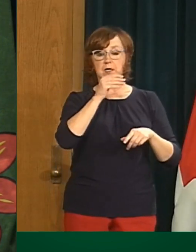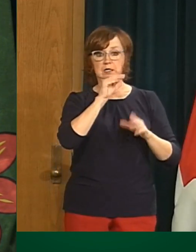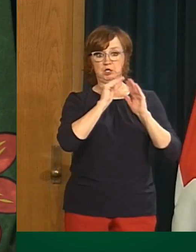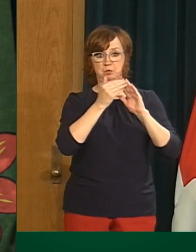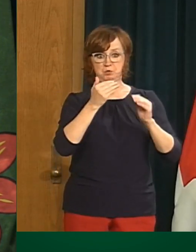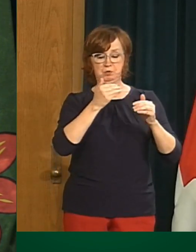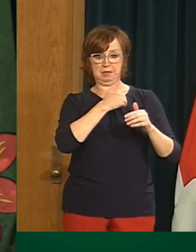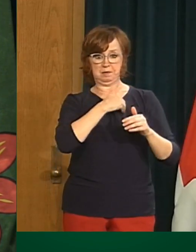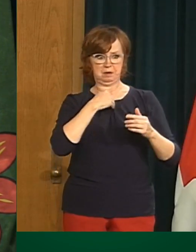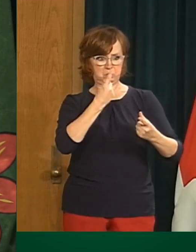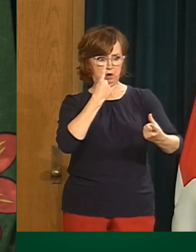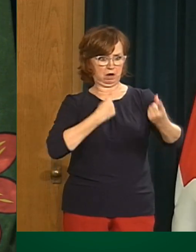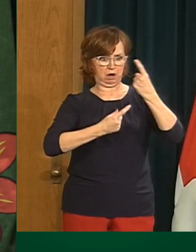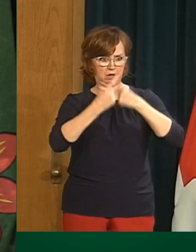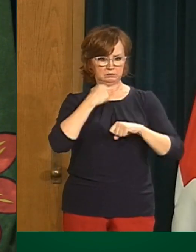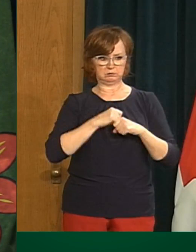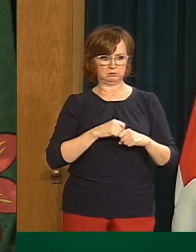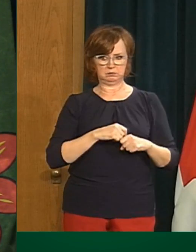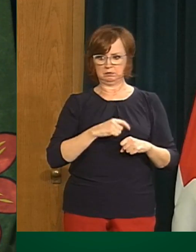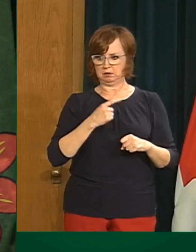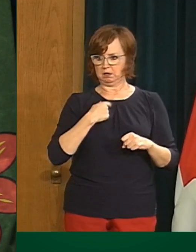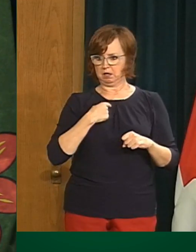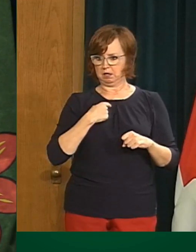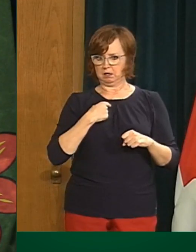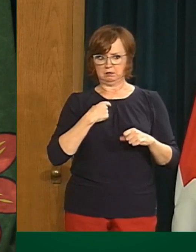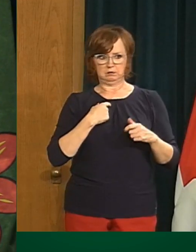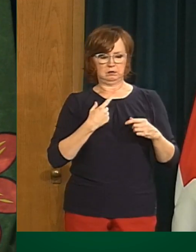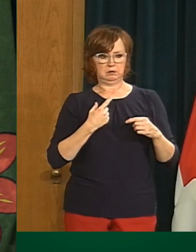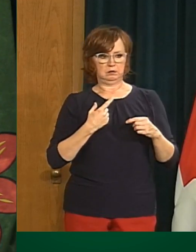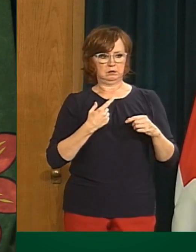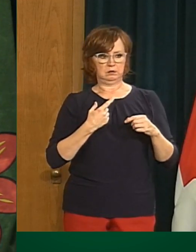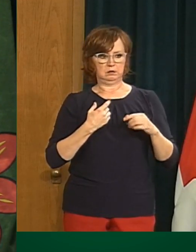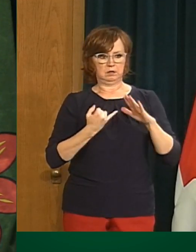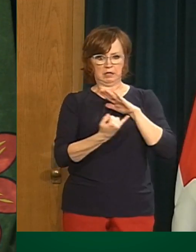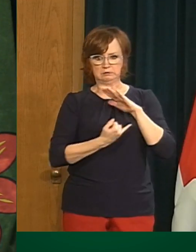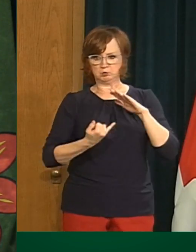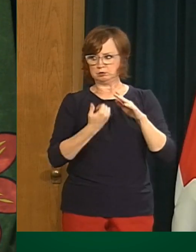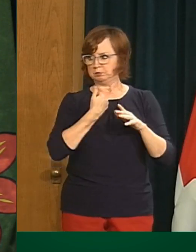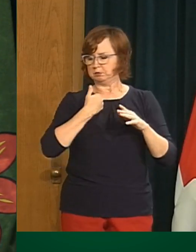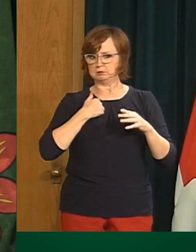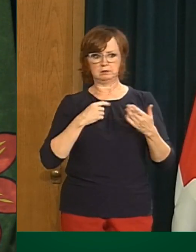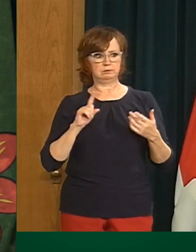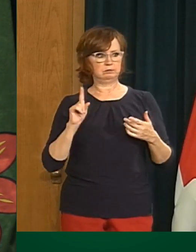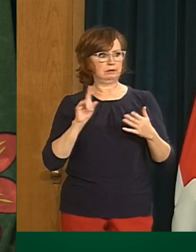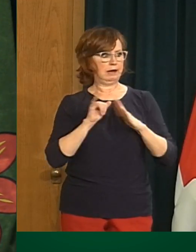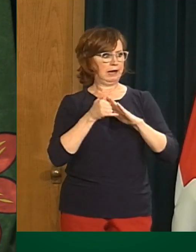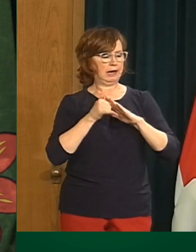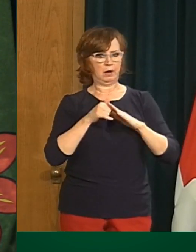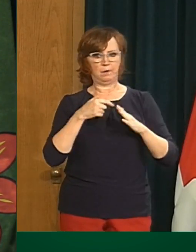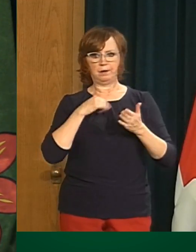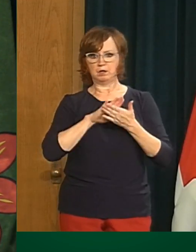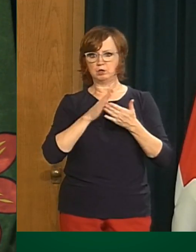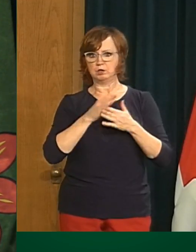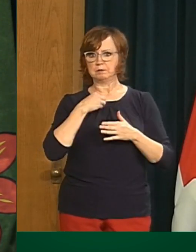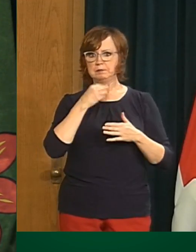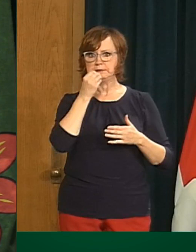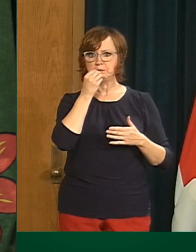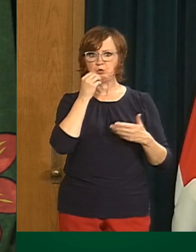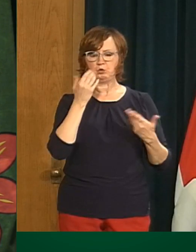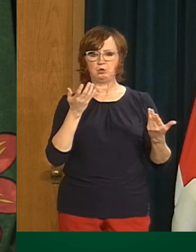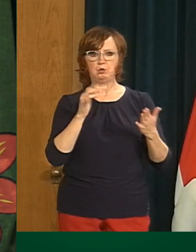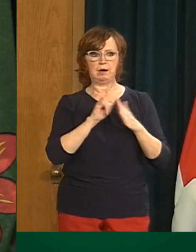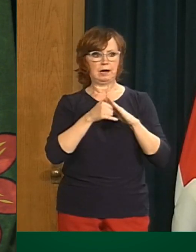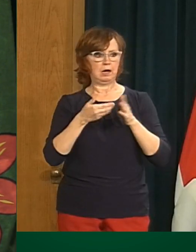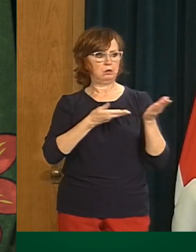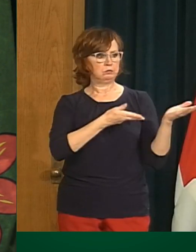they're self-isolating, is there an opportunity to provide meals, for example. So we're looking into how we can